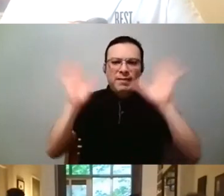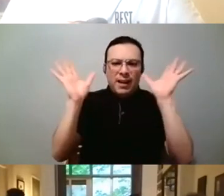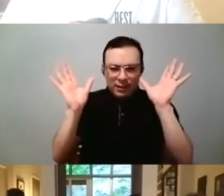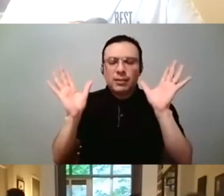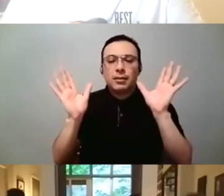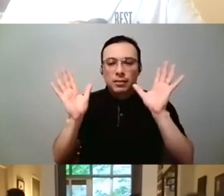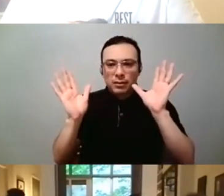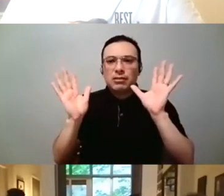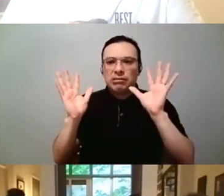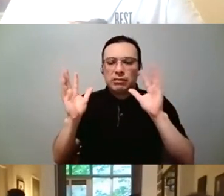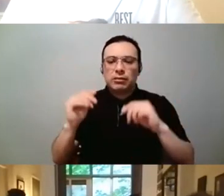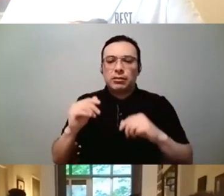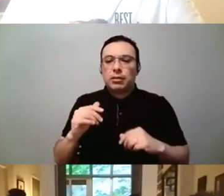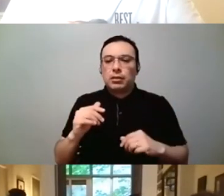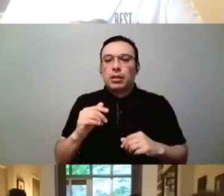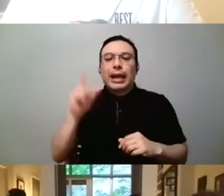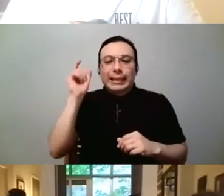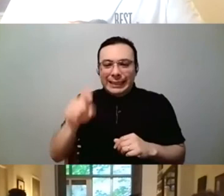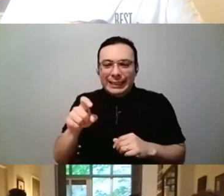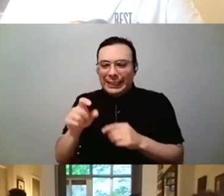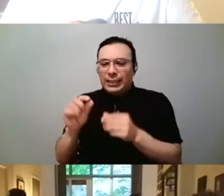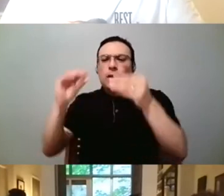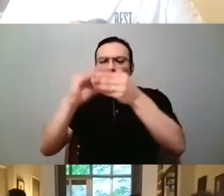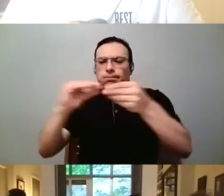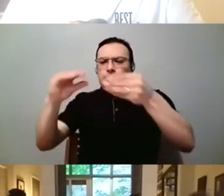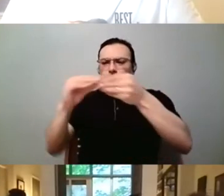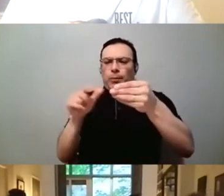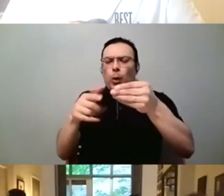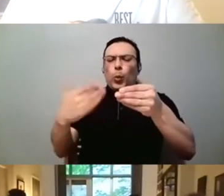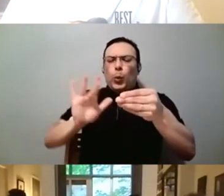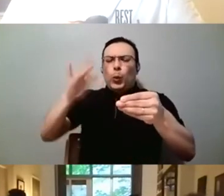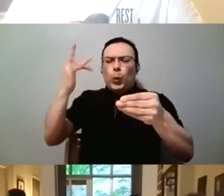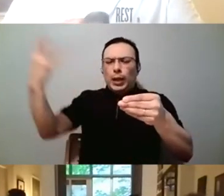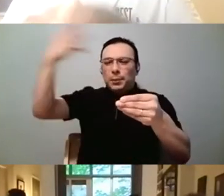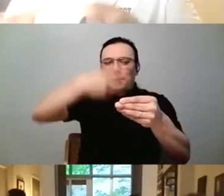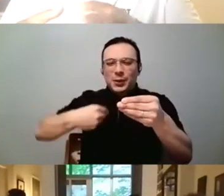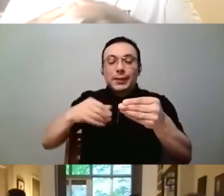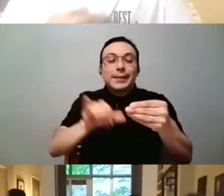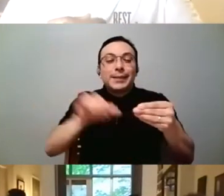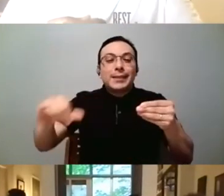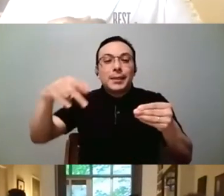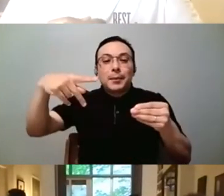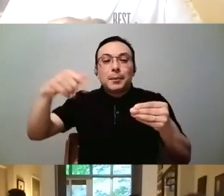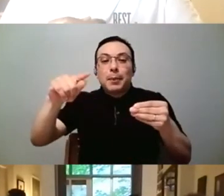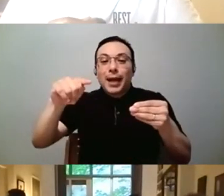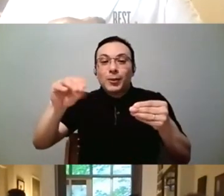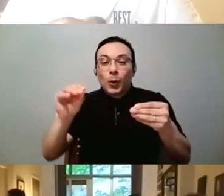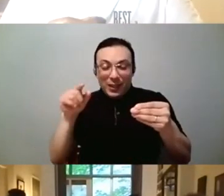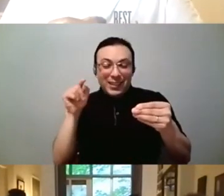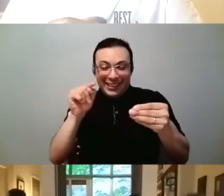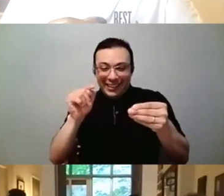share beautiful words like Pato's words that are weaved throughout the introduction of